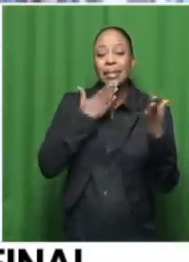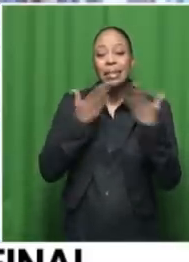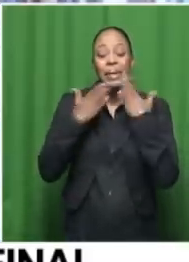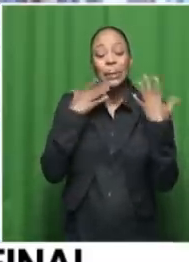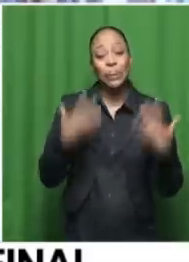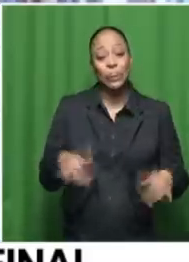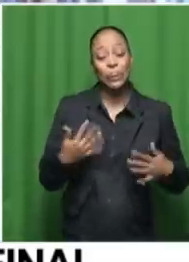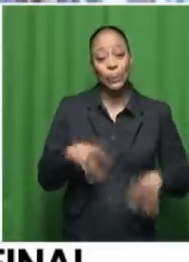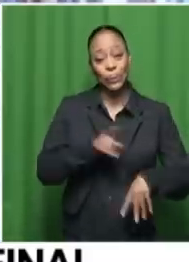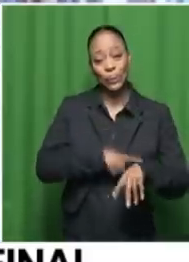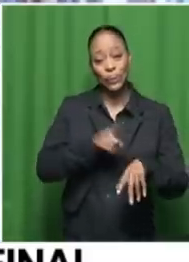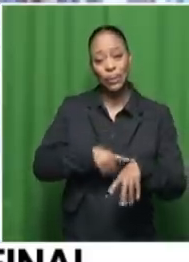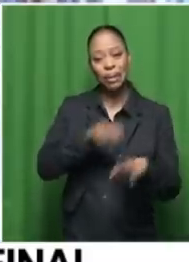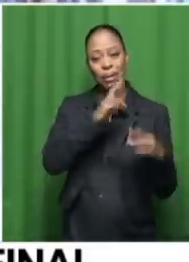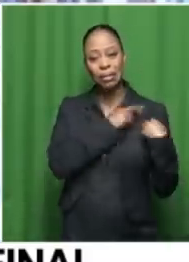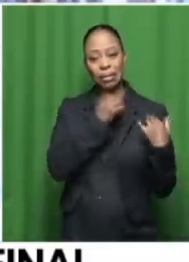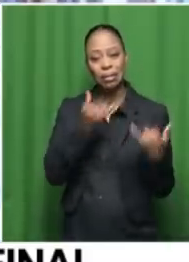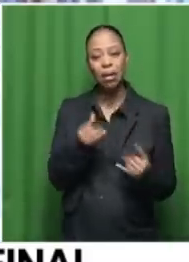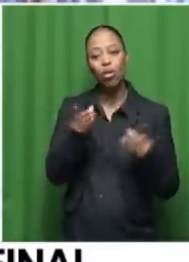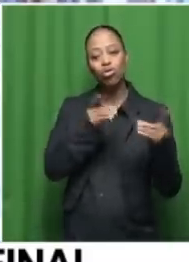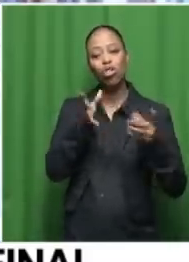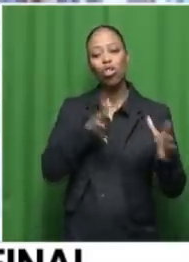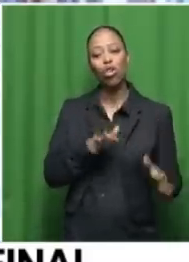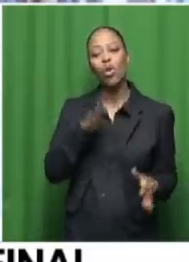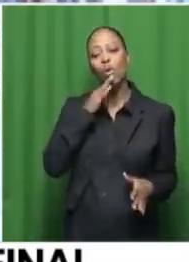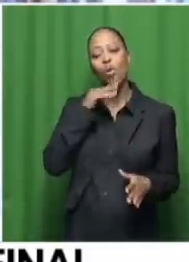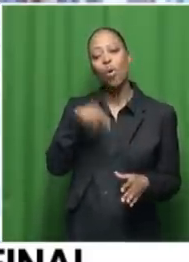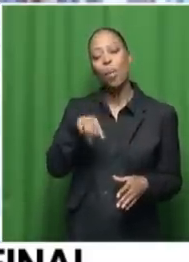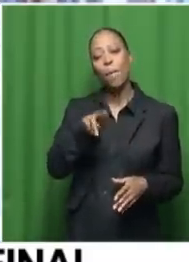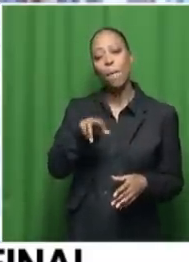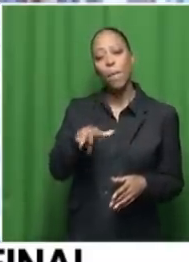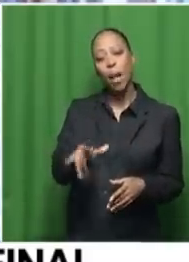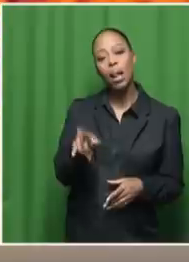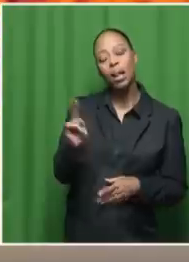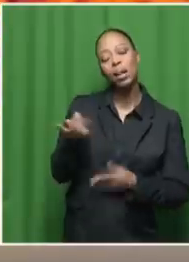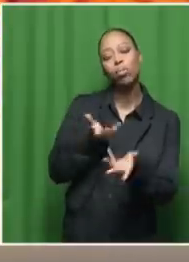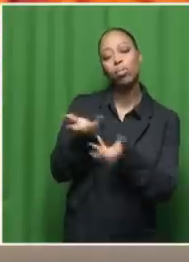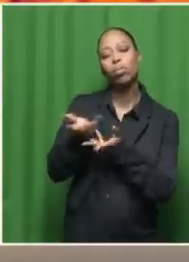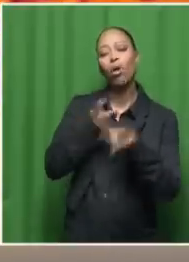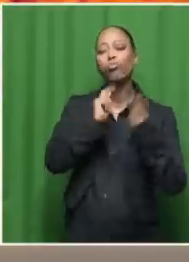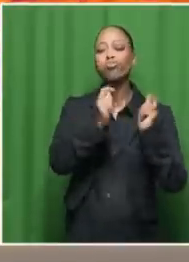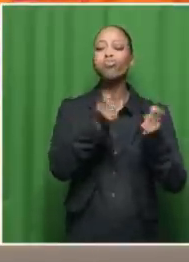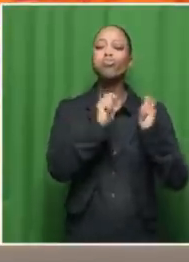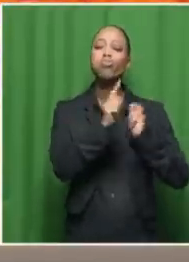this morning. Accountability Now's Director Advocate Paul Hoffman discussing the